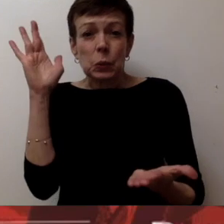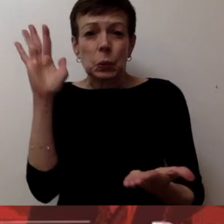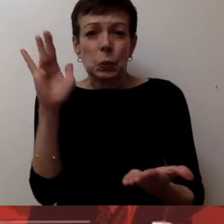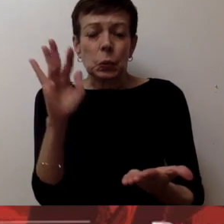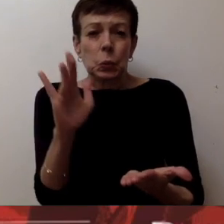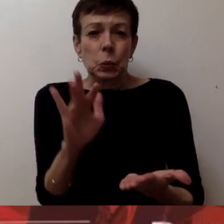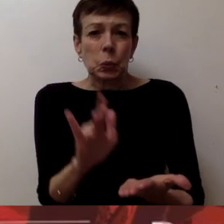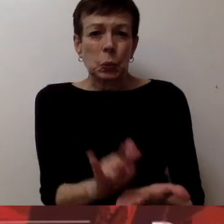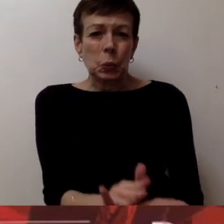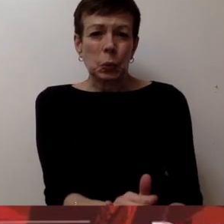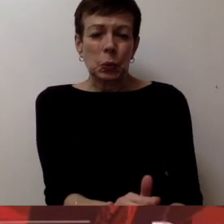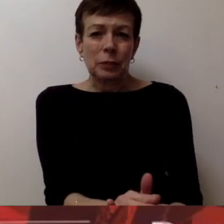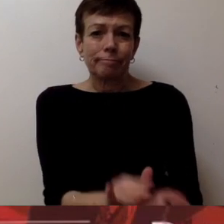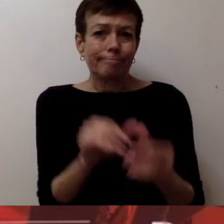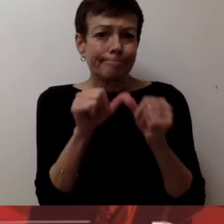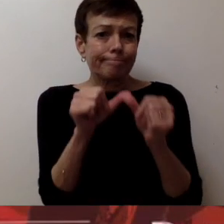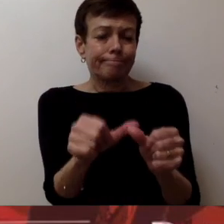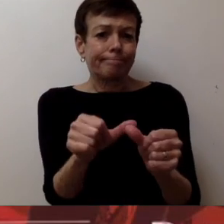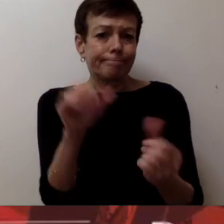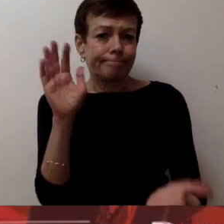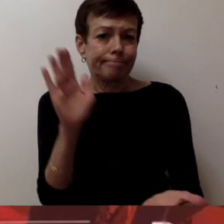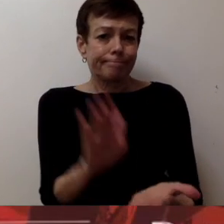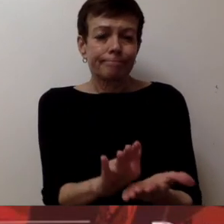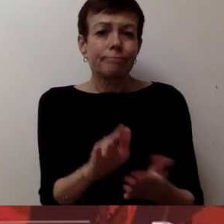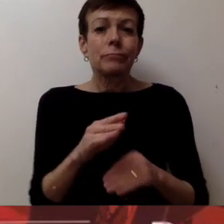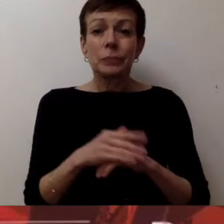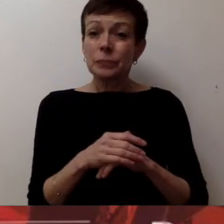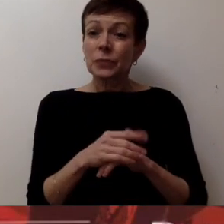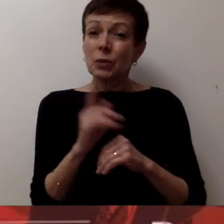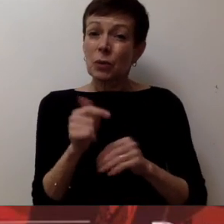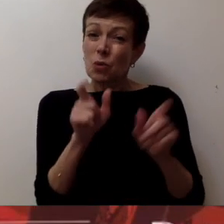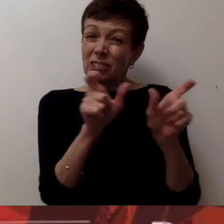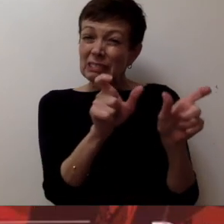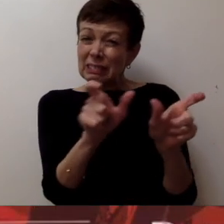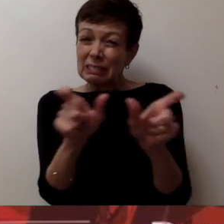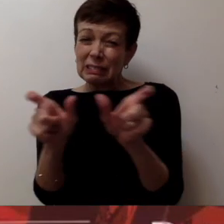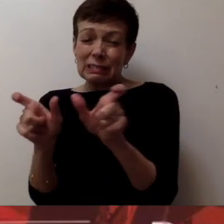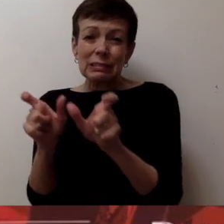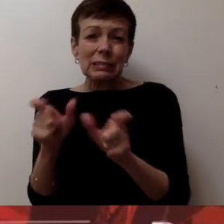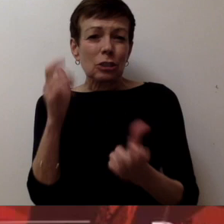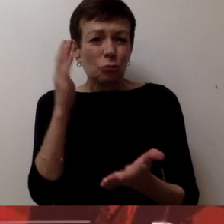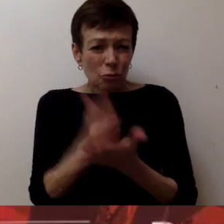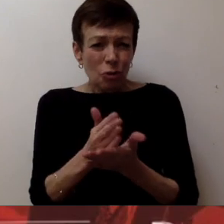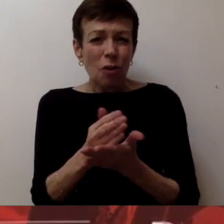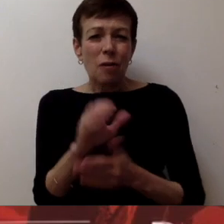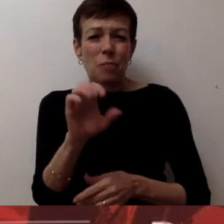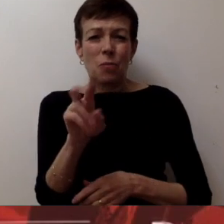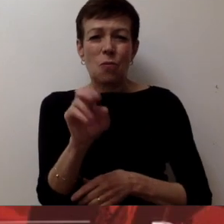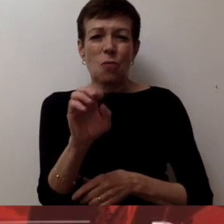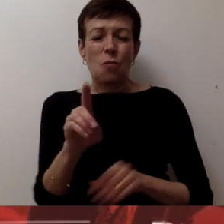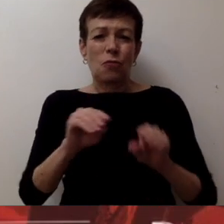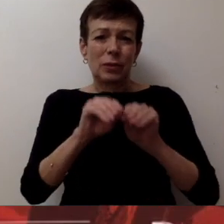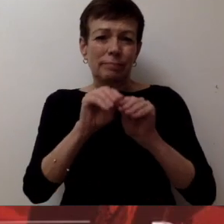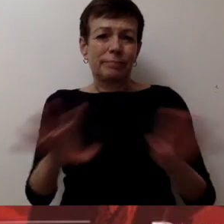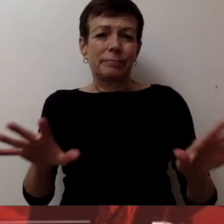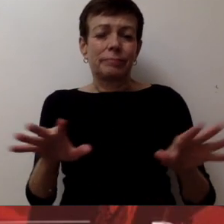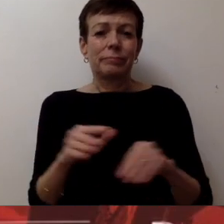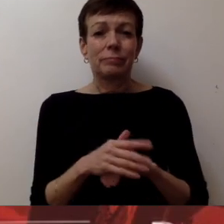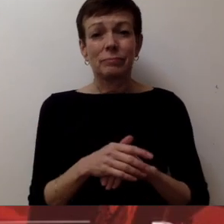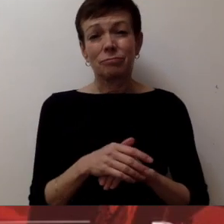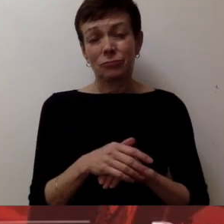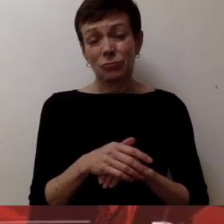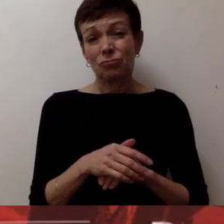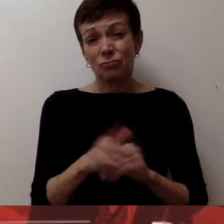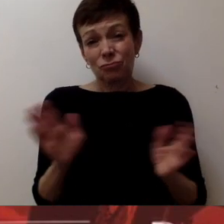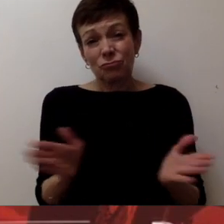remains low. We want to continue to combat the spread of COVID-19, and we can only do this if we work together. We encourage you to